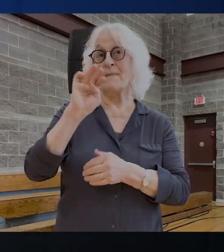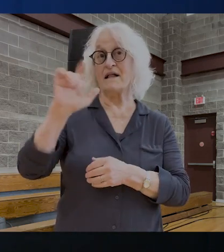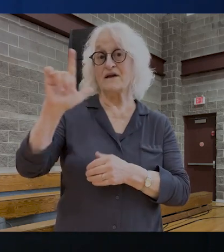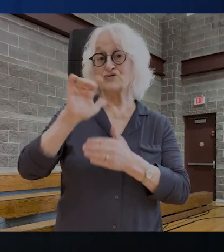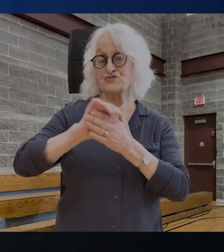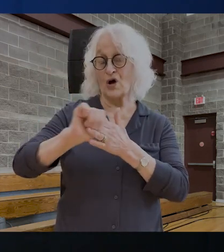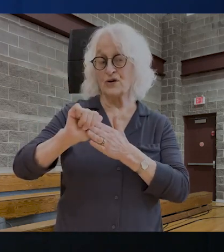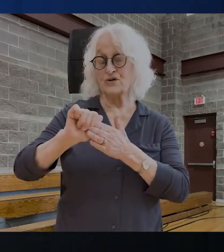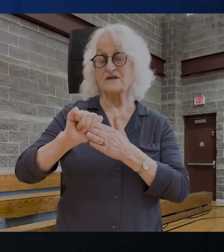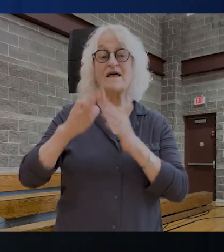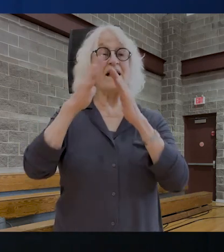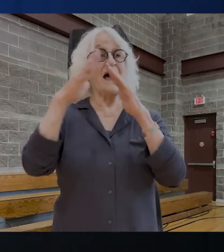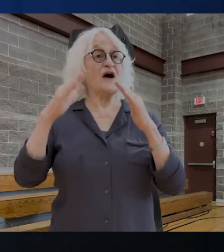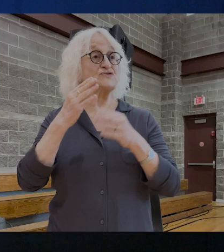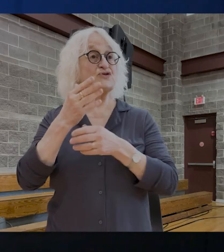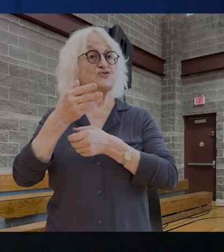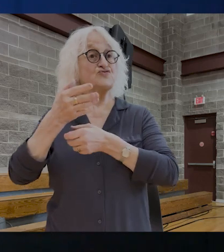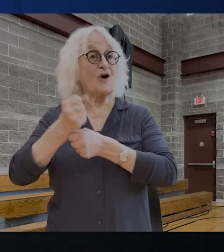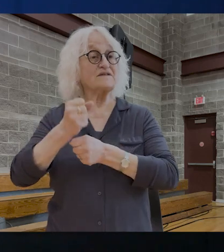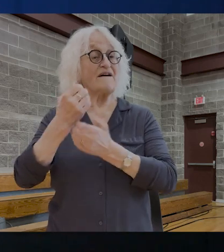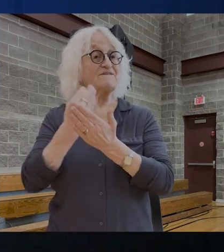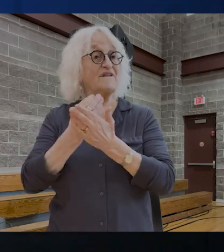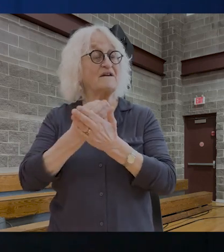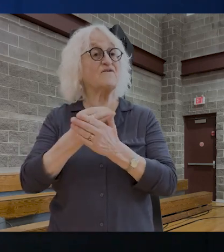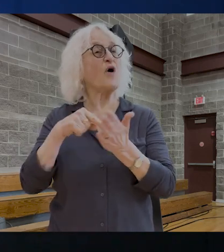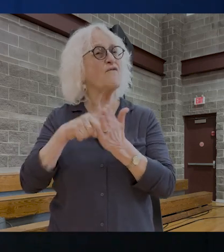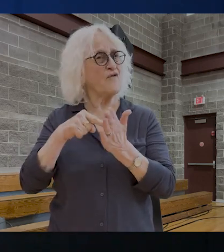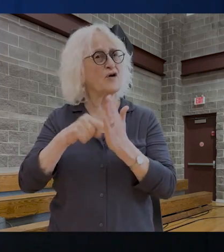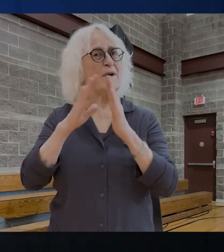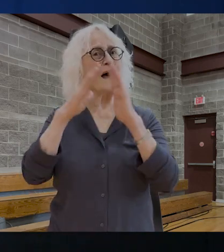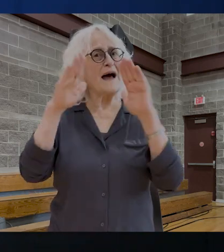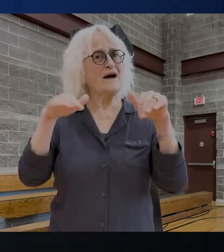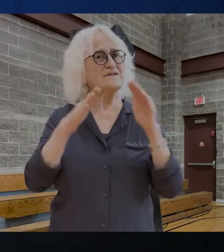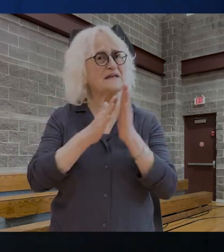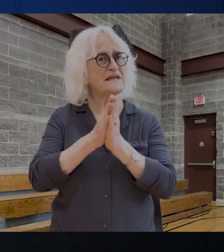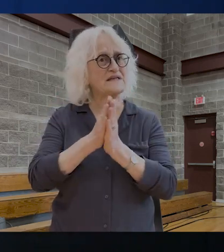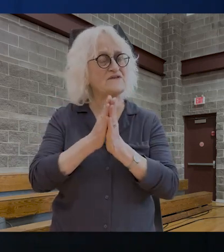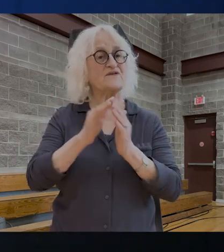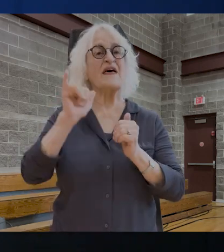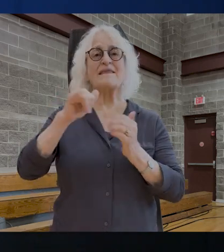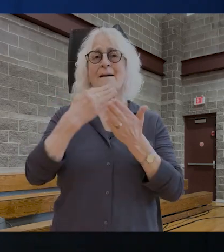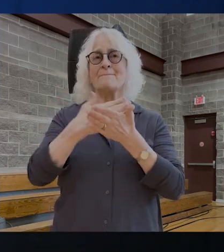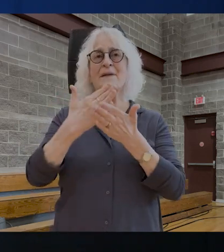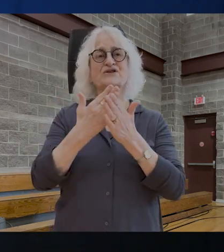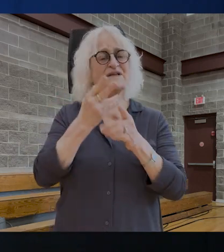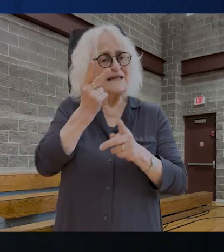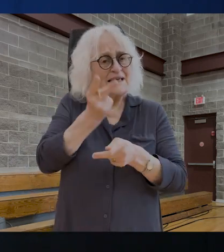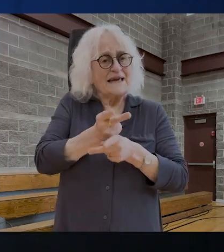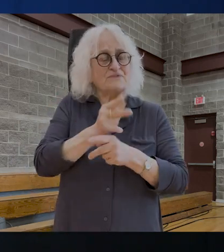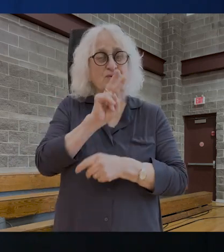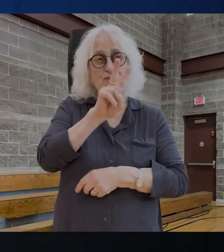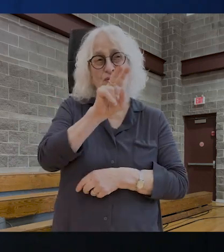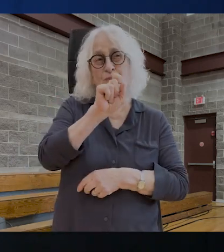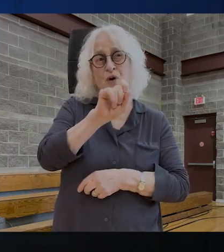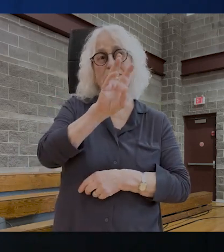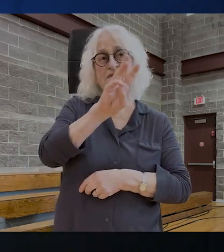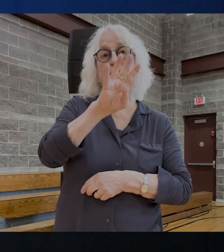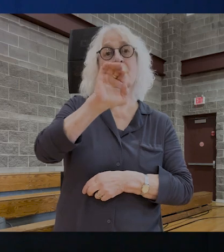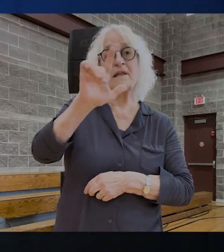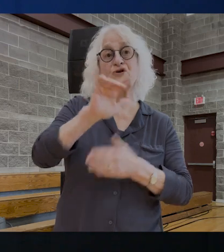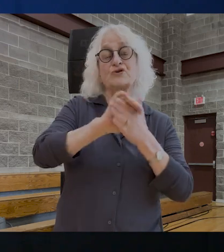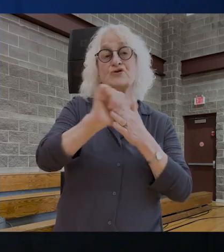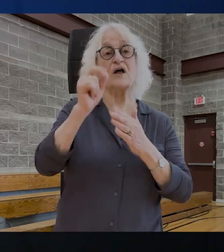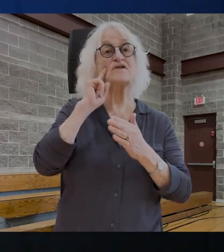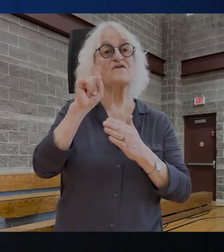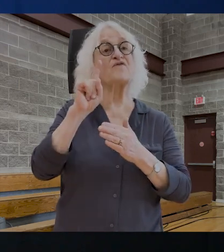in the Housing Trust Fund for Affordable Housing Initiatives. This budget maintains $2.6 million